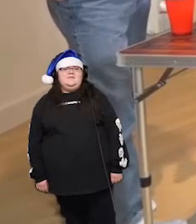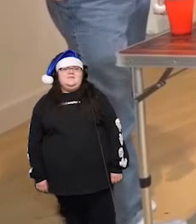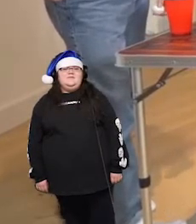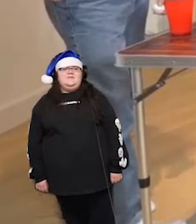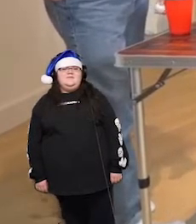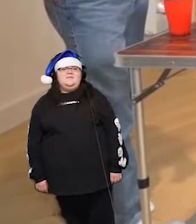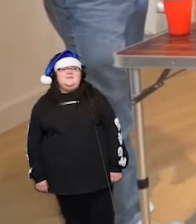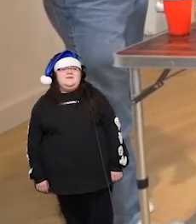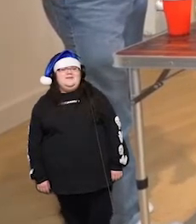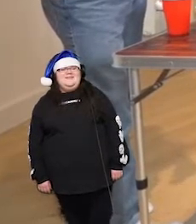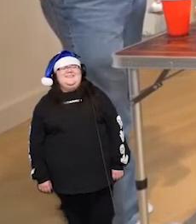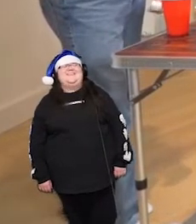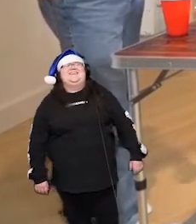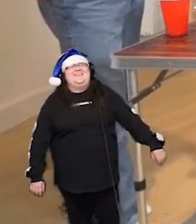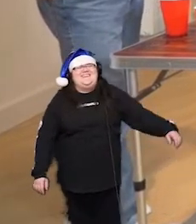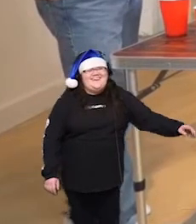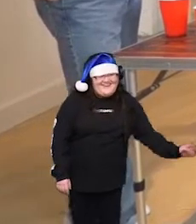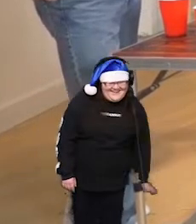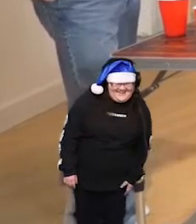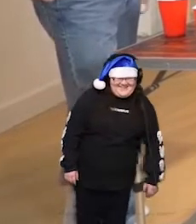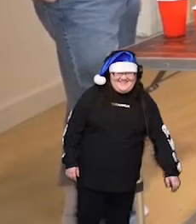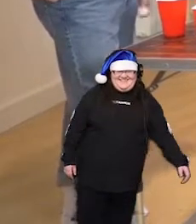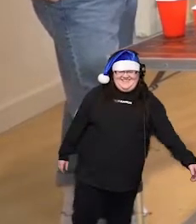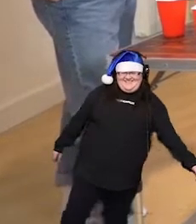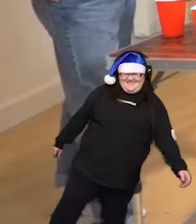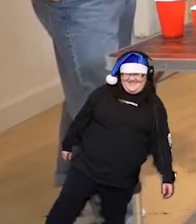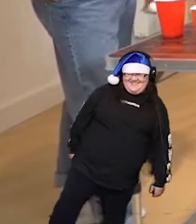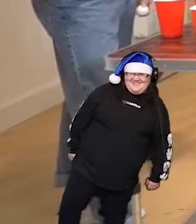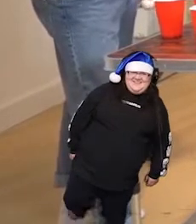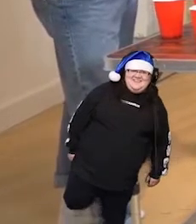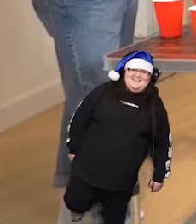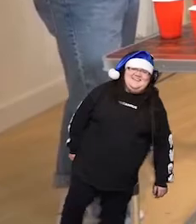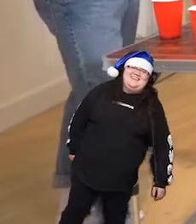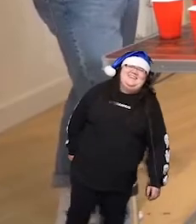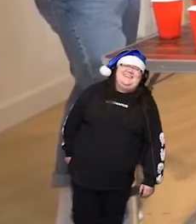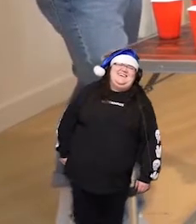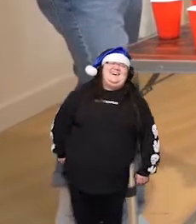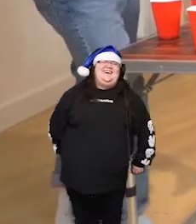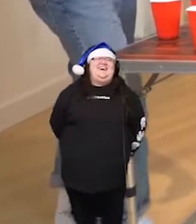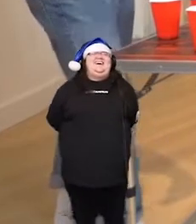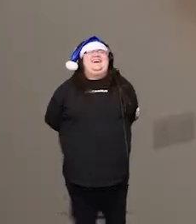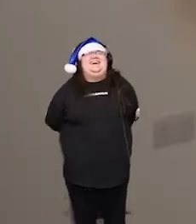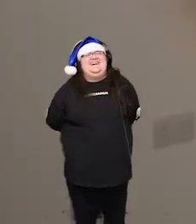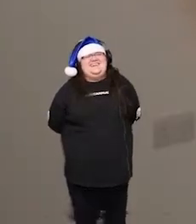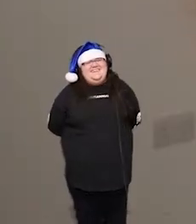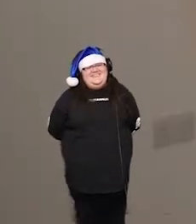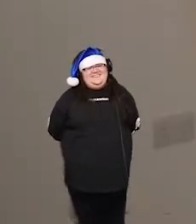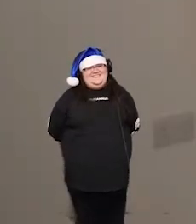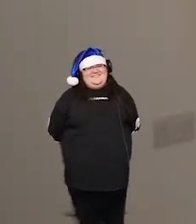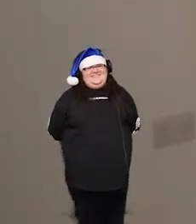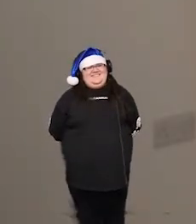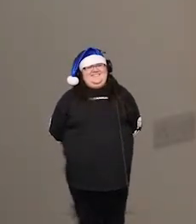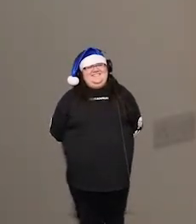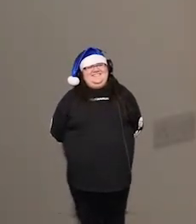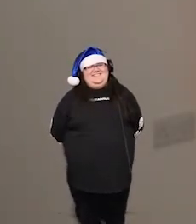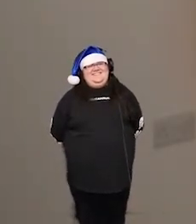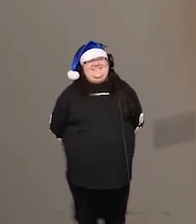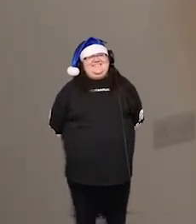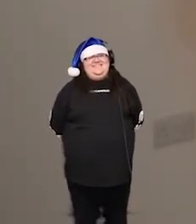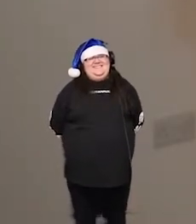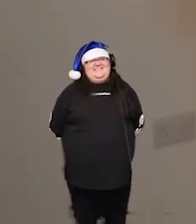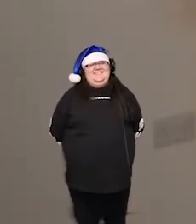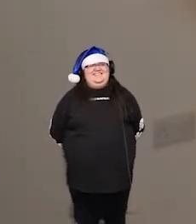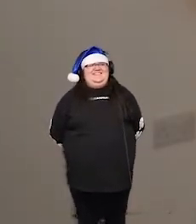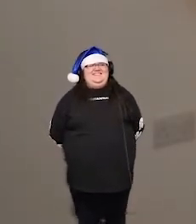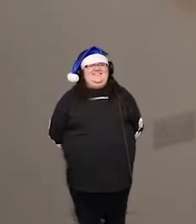Do you want to give me a clue before you ask? J. Cole, where's the J in fucking Dylan Quabenga Mills? You might have gone on like that rapping